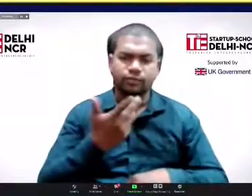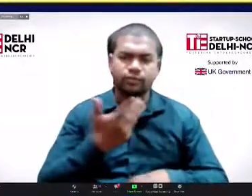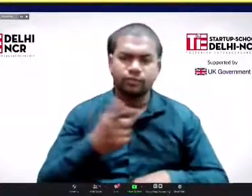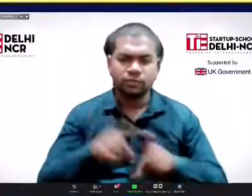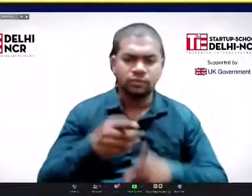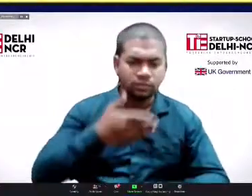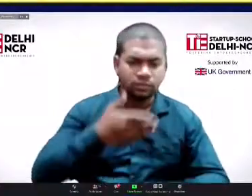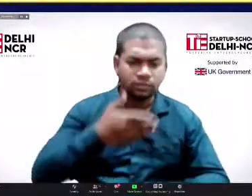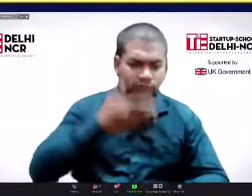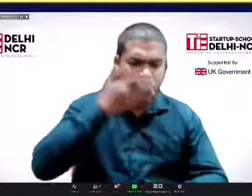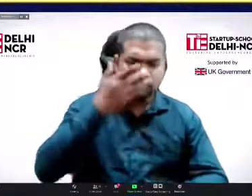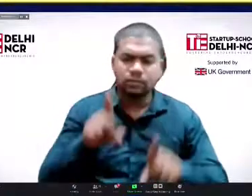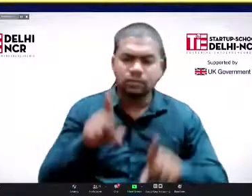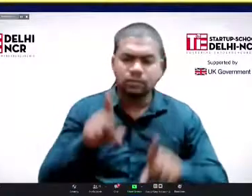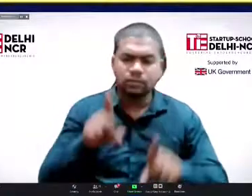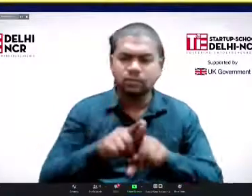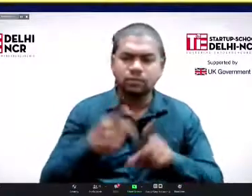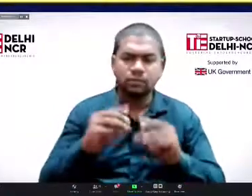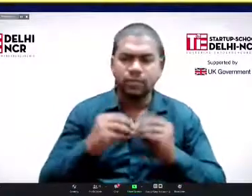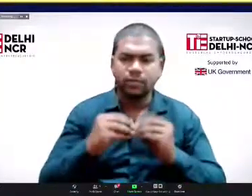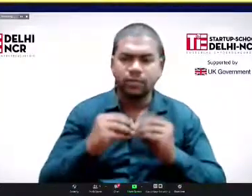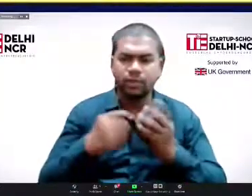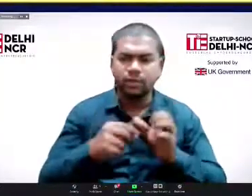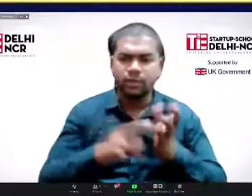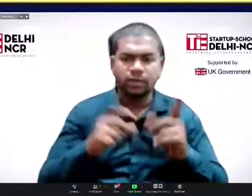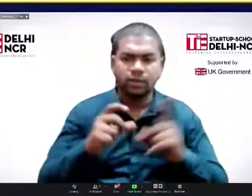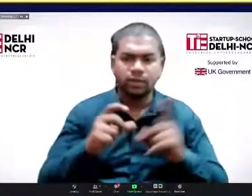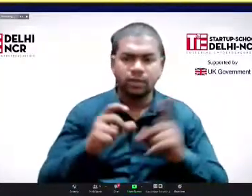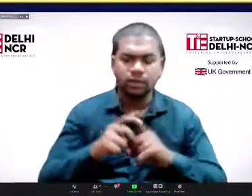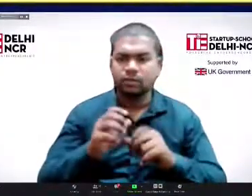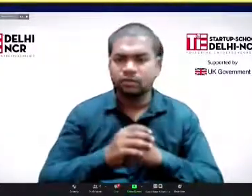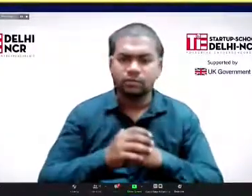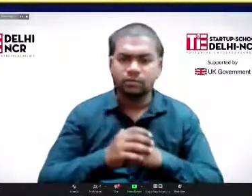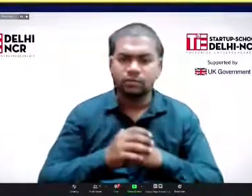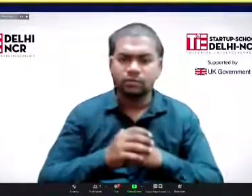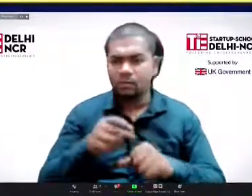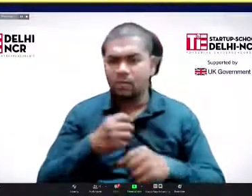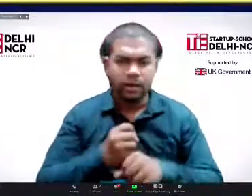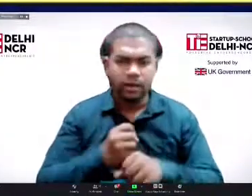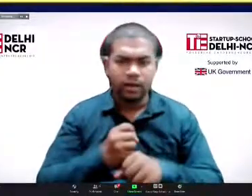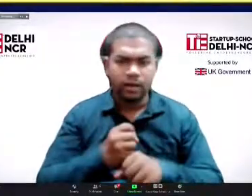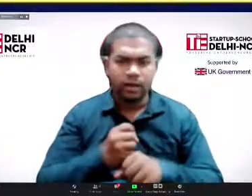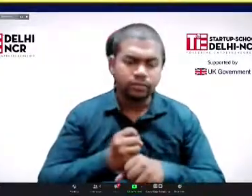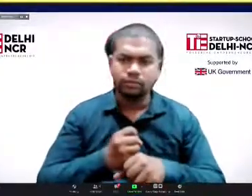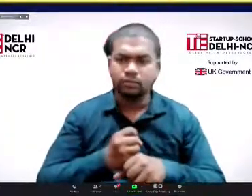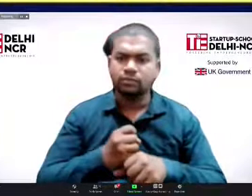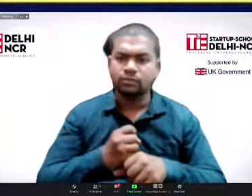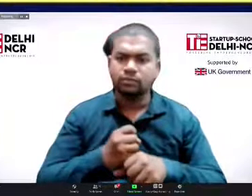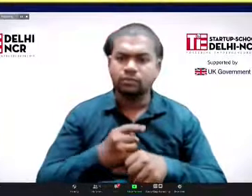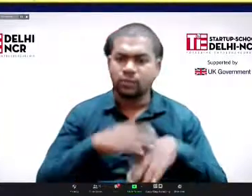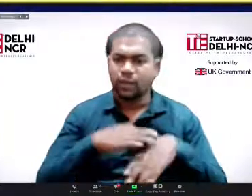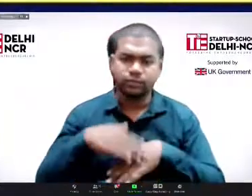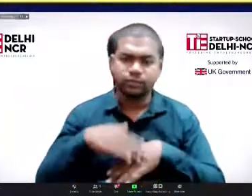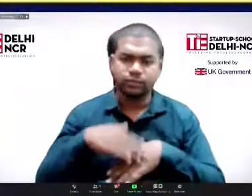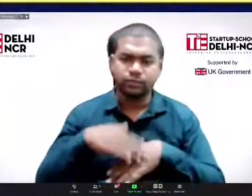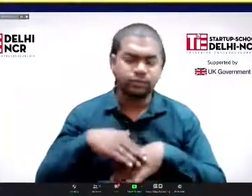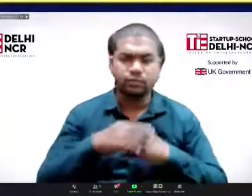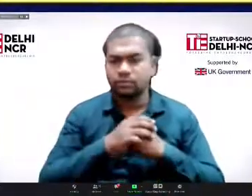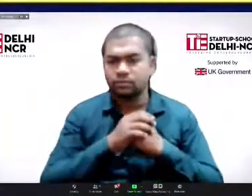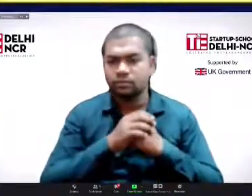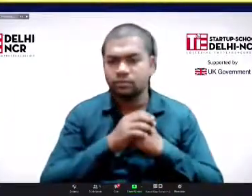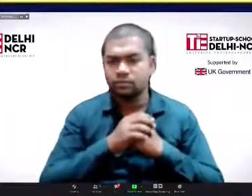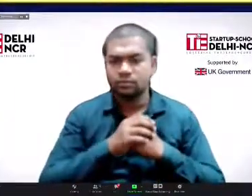like? What does the touch of this brand look like? How might we create active experiences. Can we do active